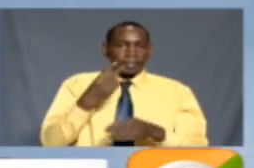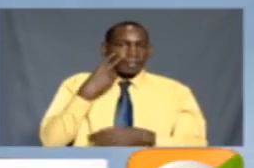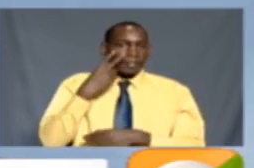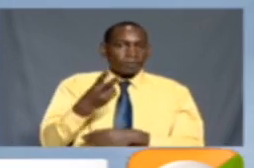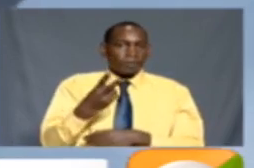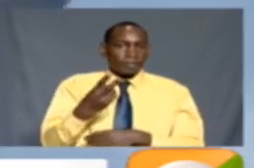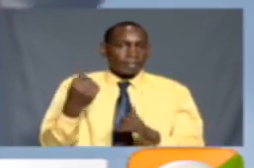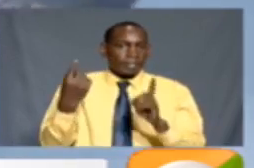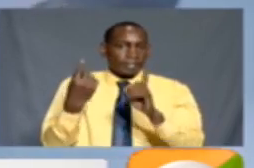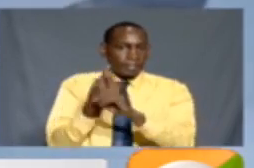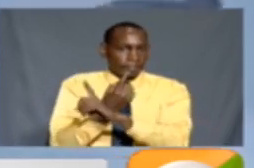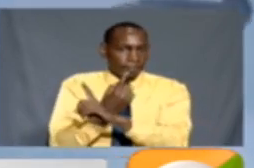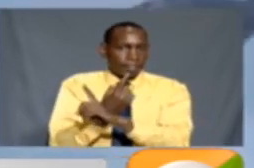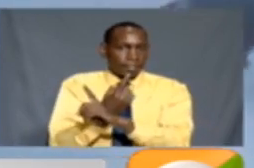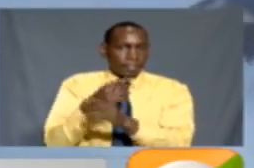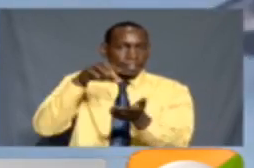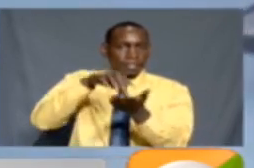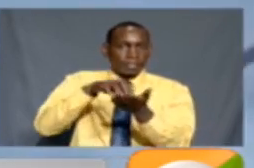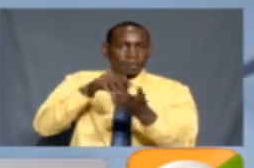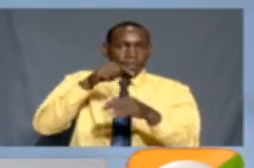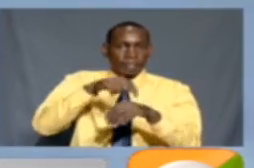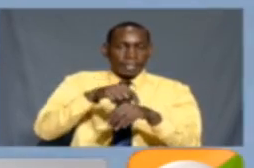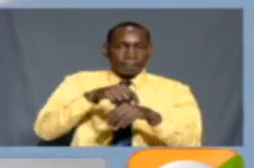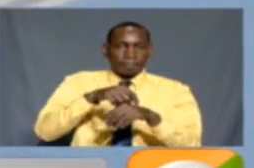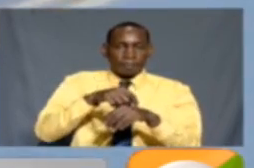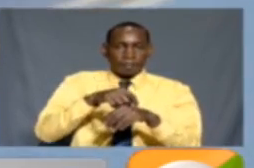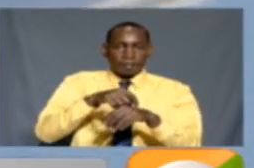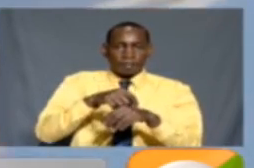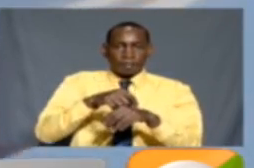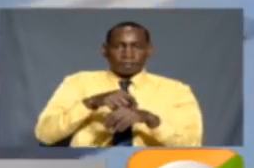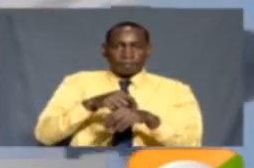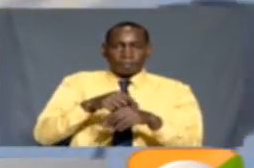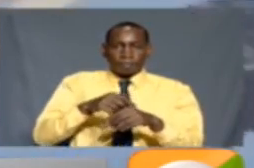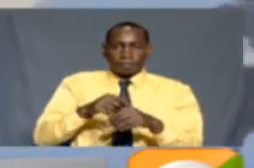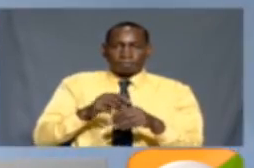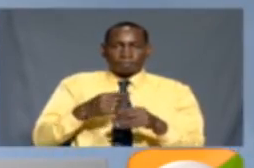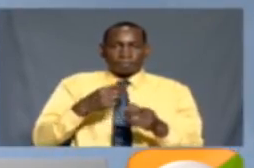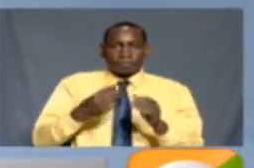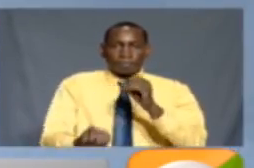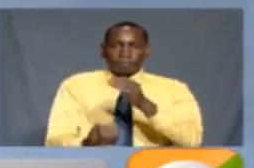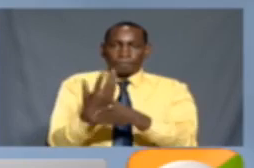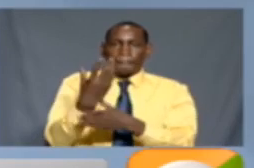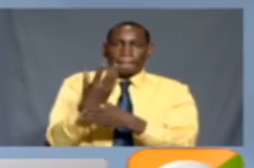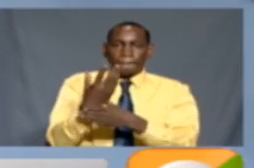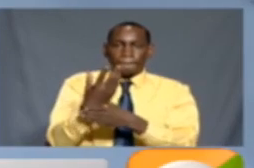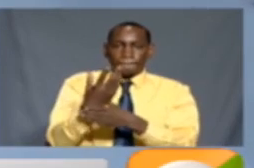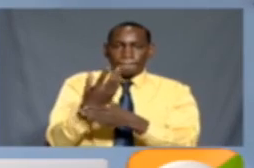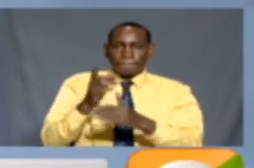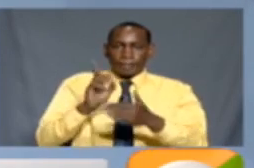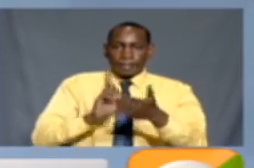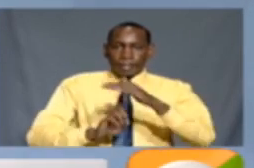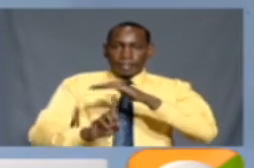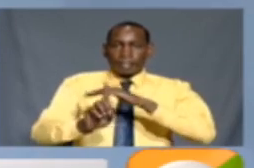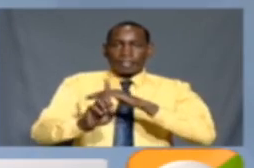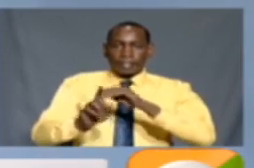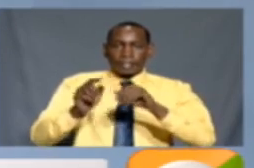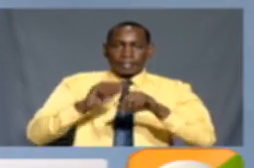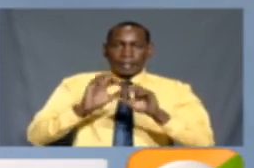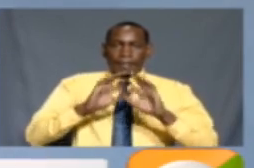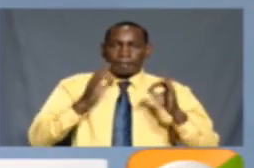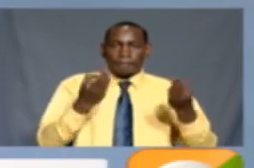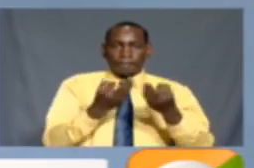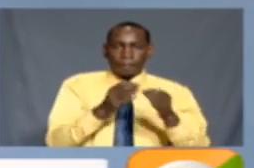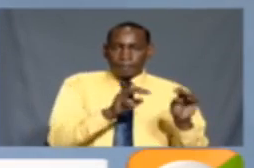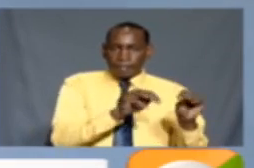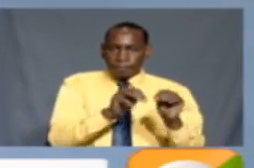a spectacle recently when an unlikely crossing guard decided to post up and make his presence known as his family